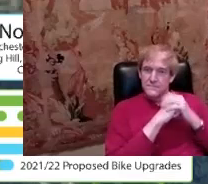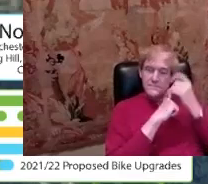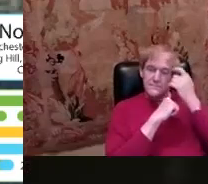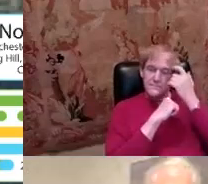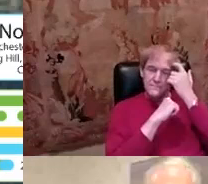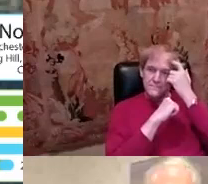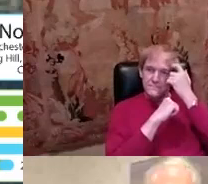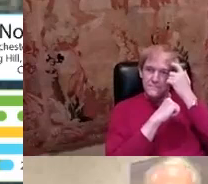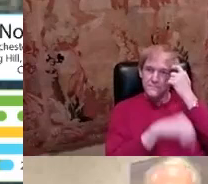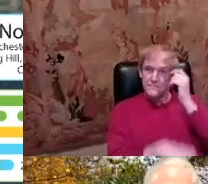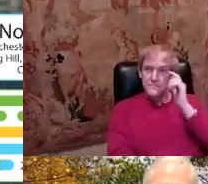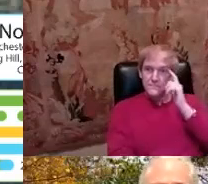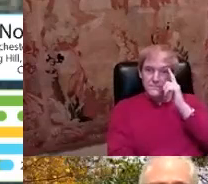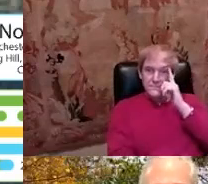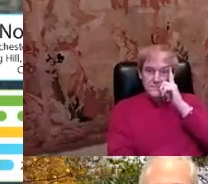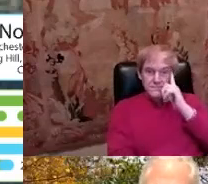unmute yourself.